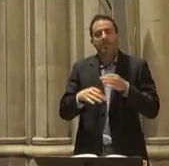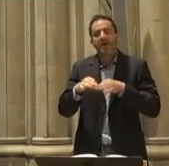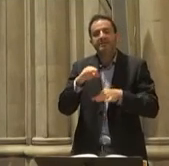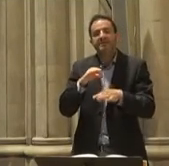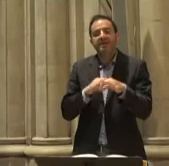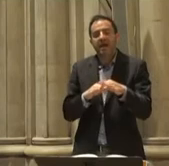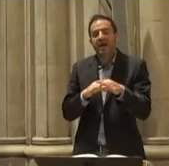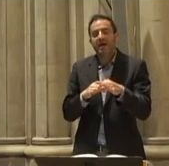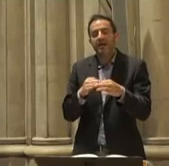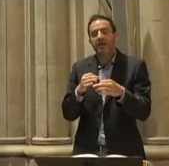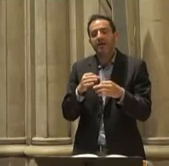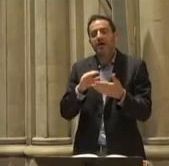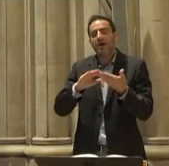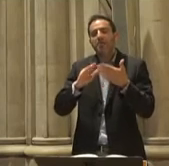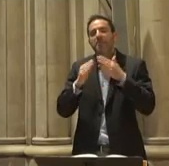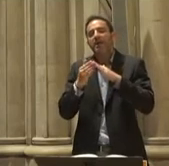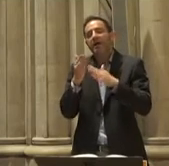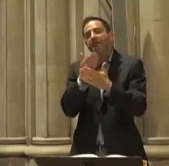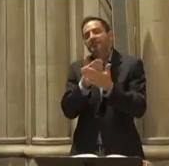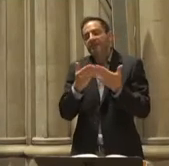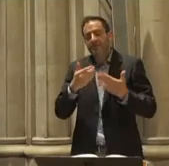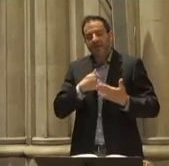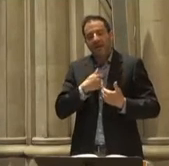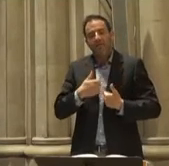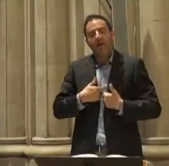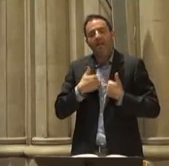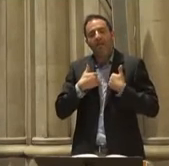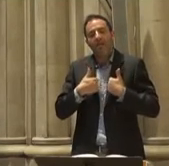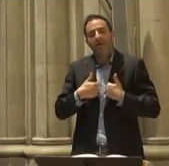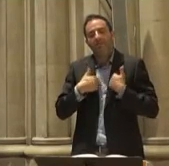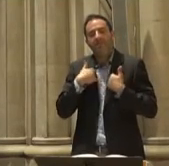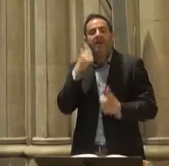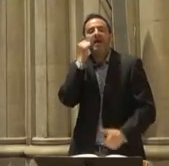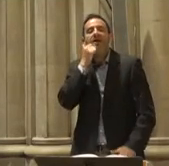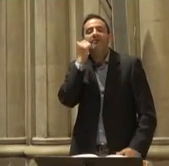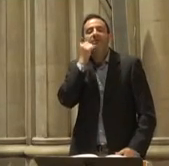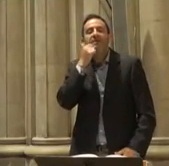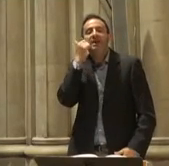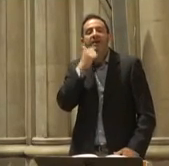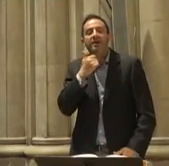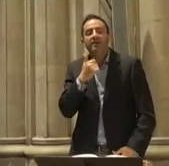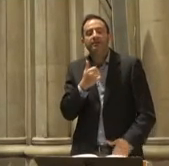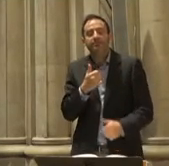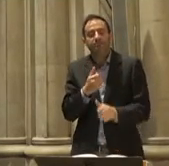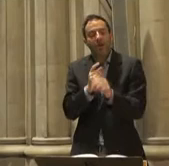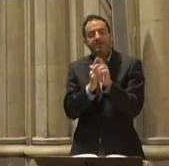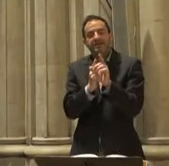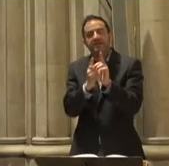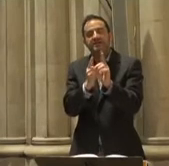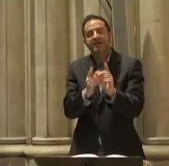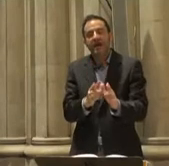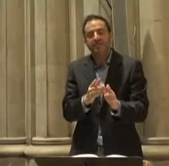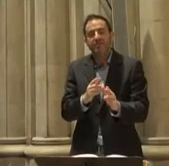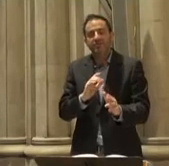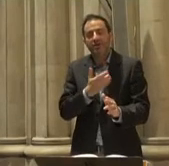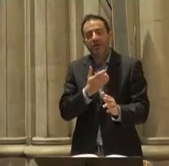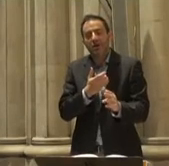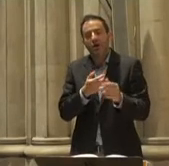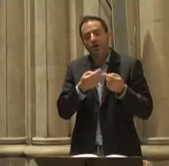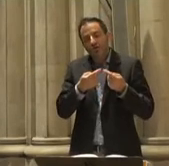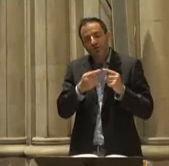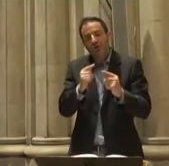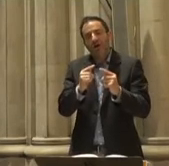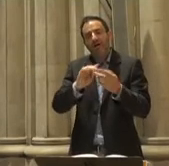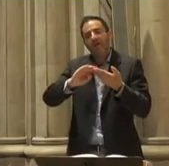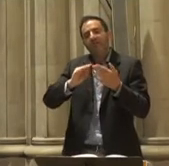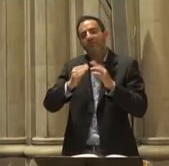instead become something we live out in the daily life of discipleship and our striving to grow into